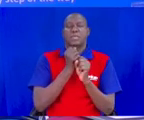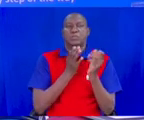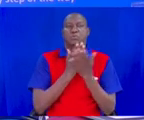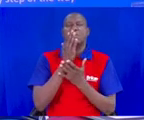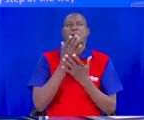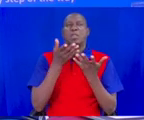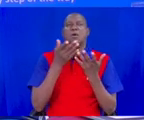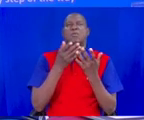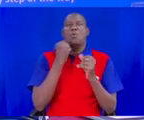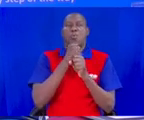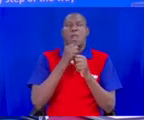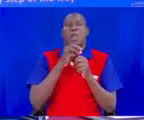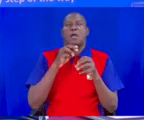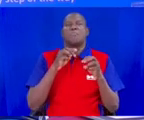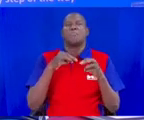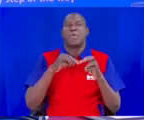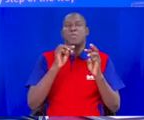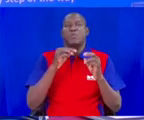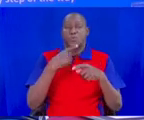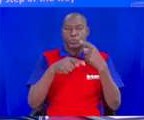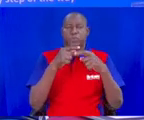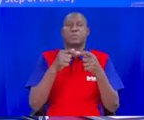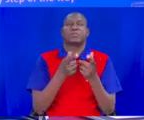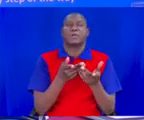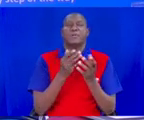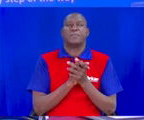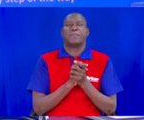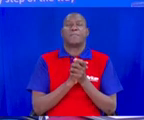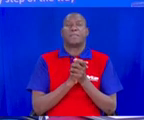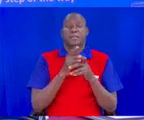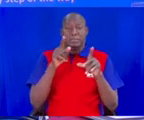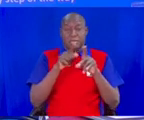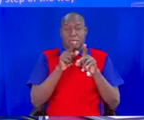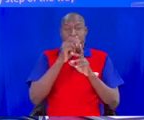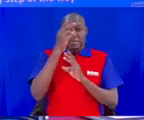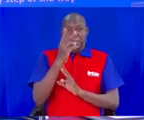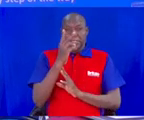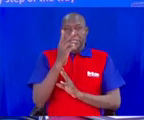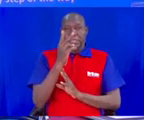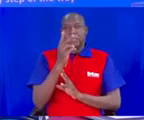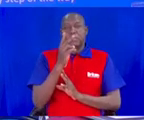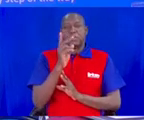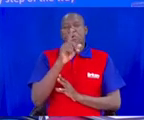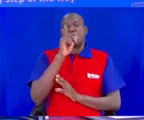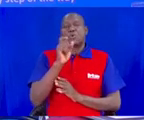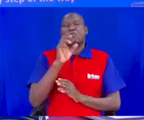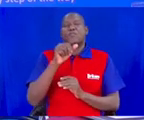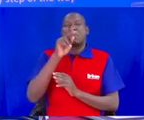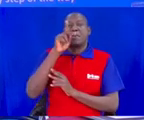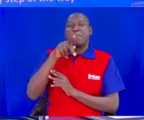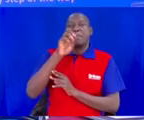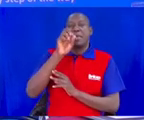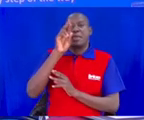account what it is that we are going through now. I want to address the second question from Penina, and thank you for that question,